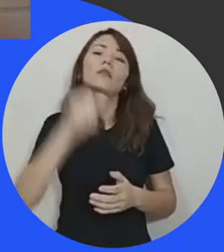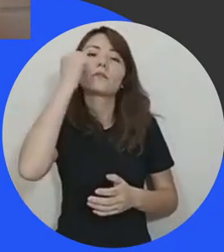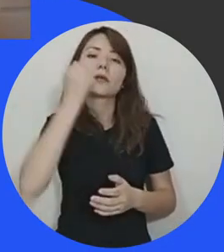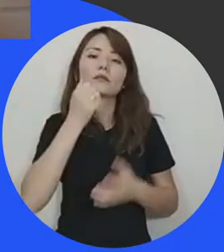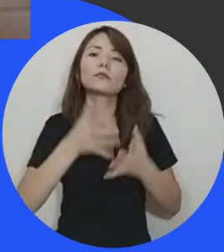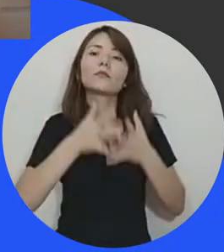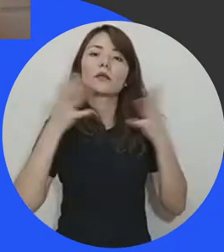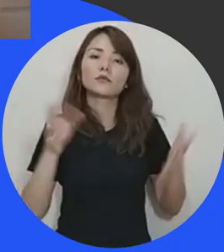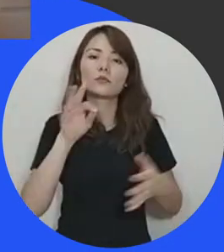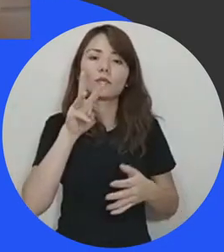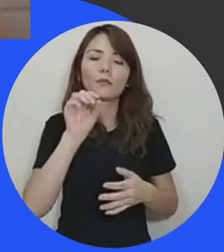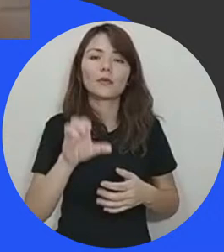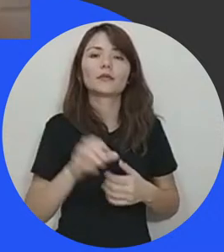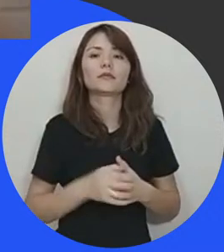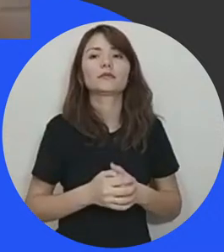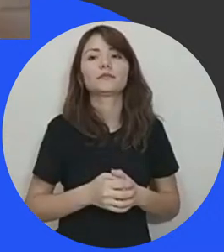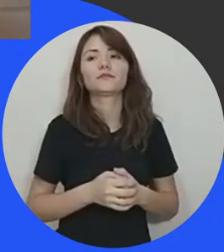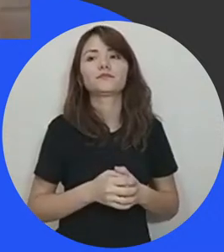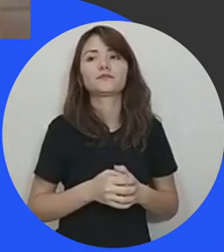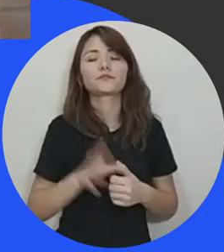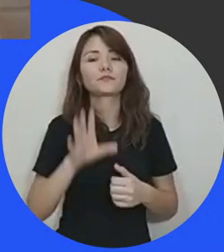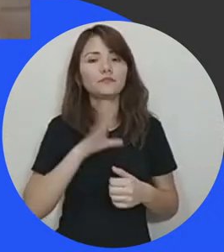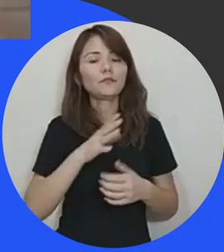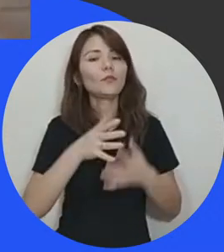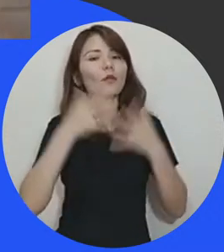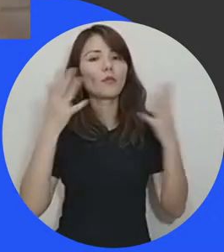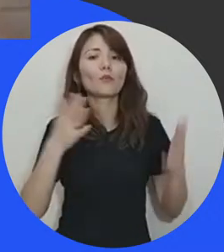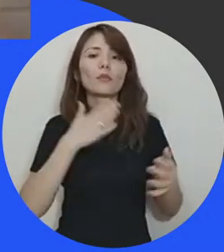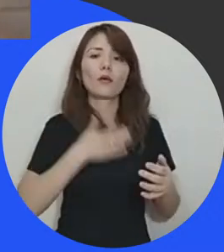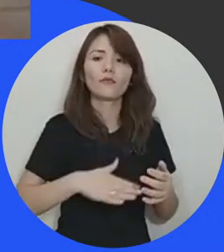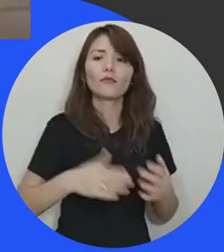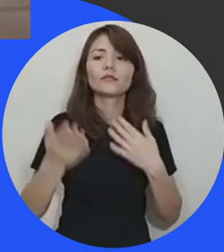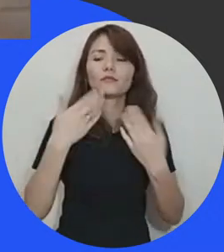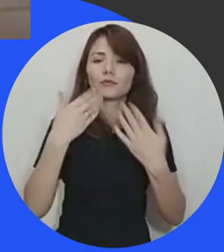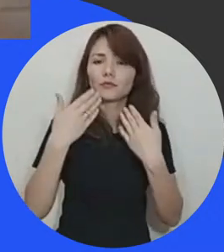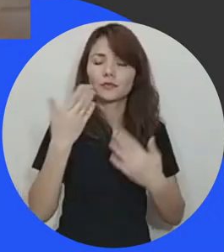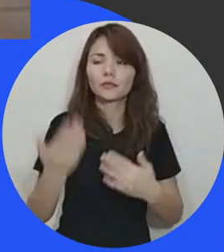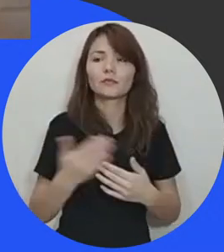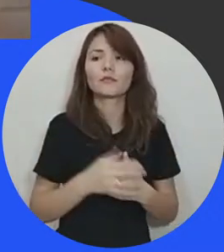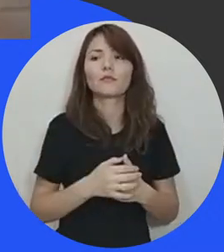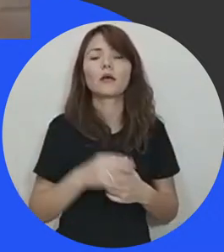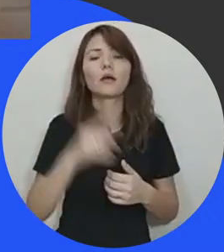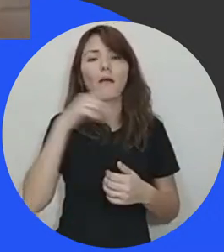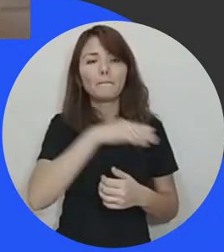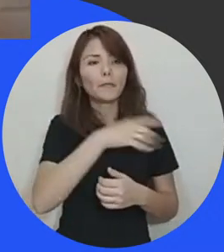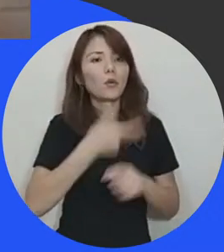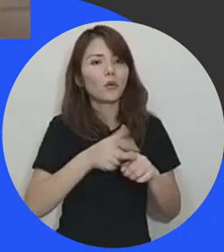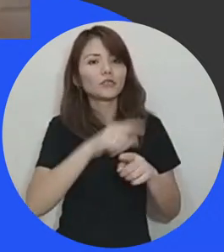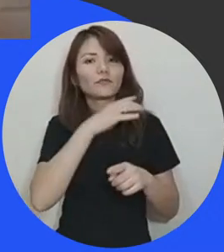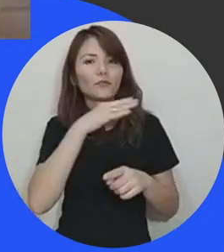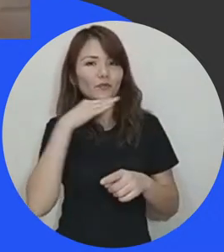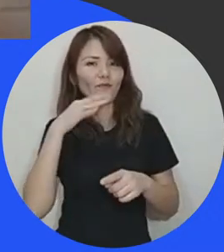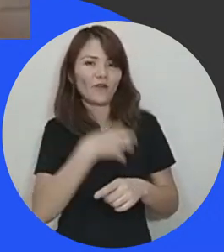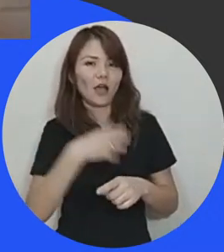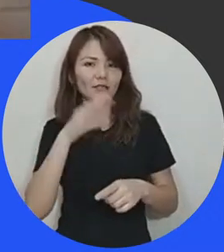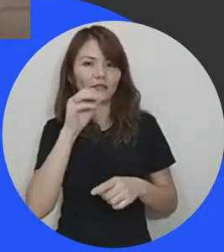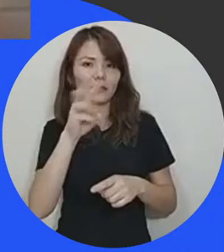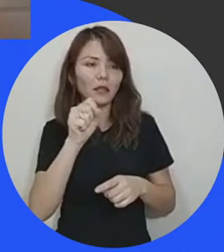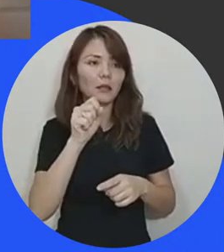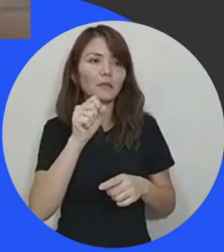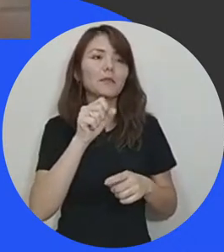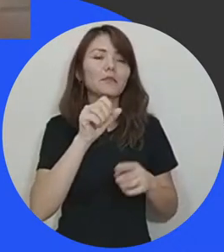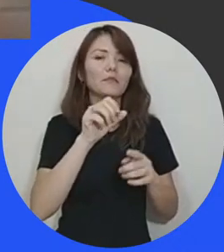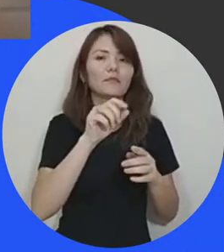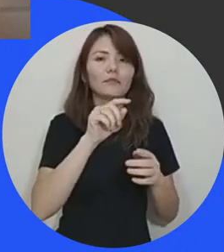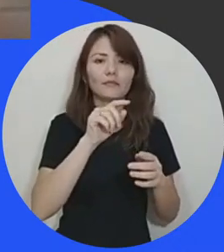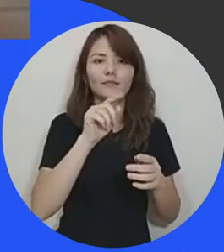was a pleasure to speak with you. I think we touched a lot of important topics. All right. Thank you very much. Thank you for the questions as well. They were